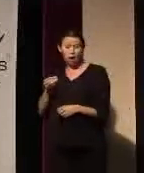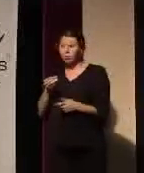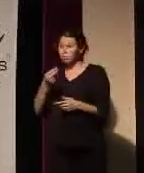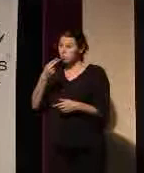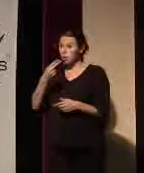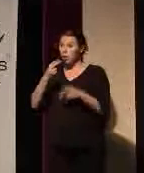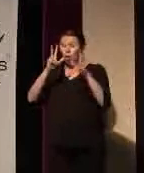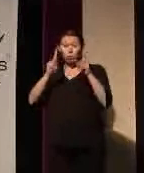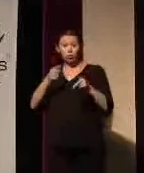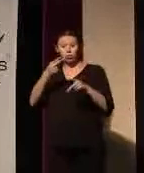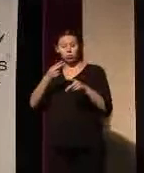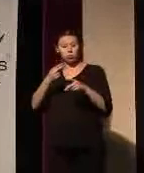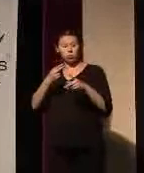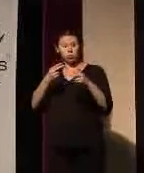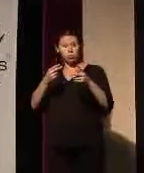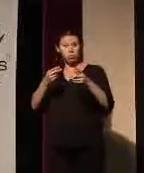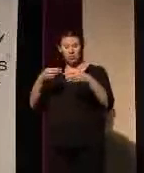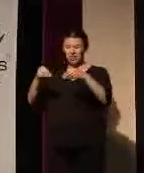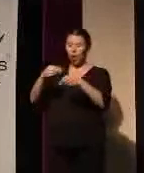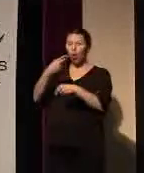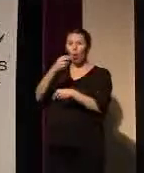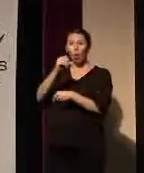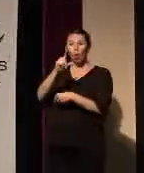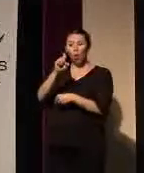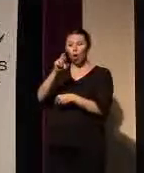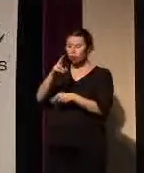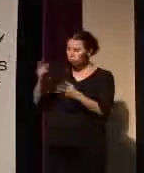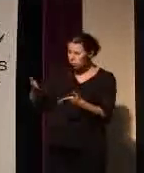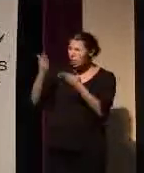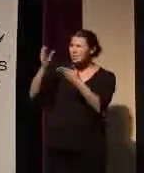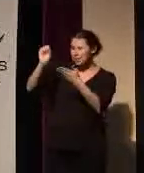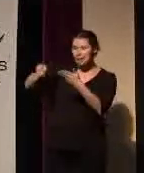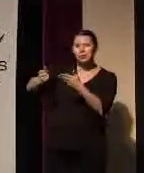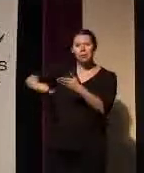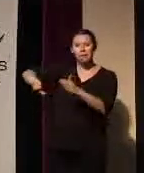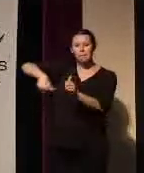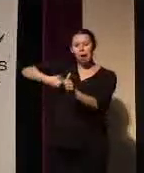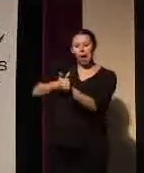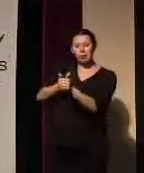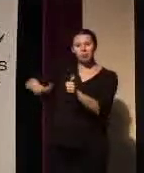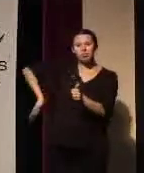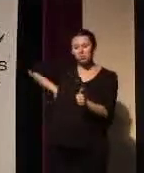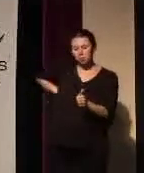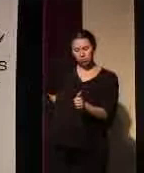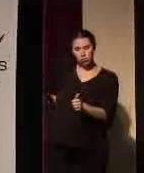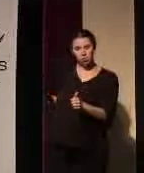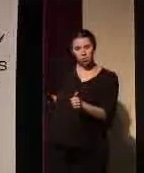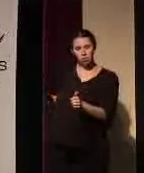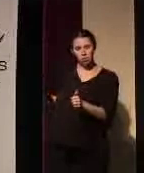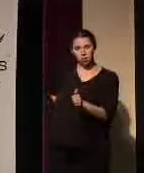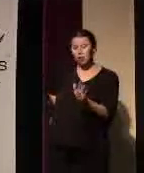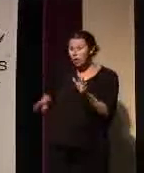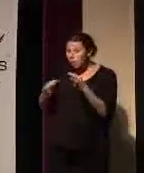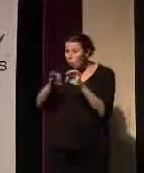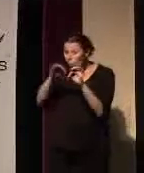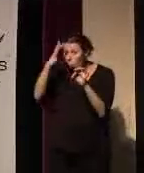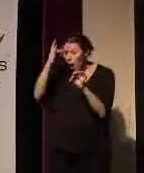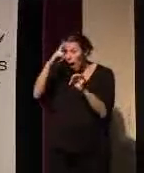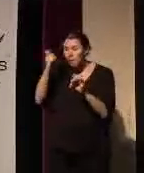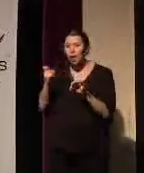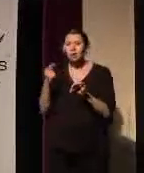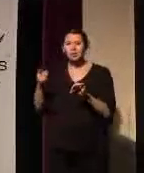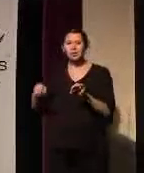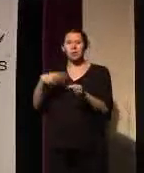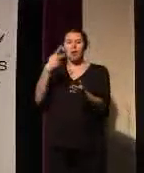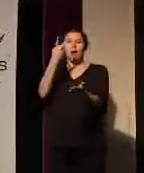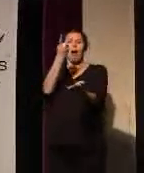worn, behind the wearer. This became extremely important to me because George Zimmerman's story was that he was down flat